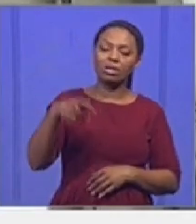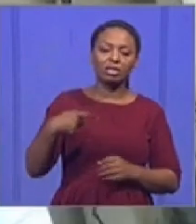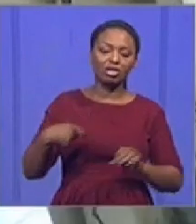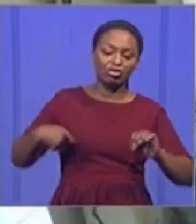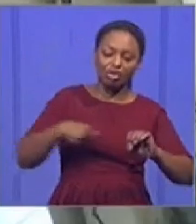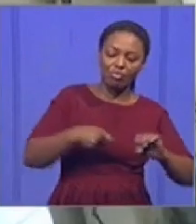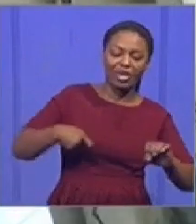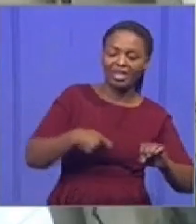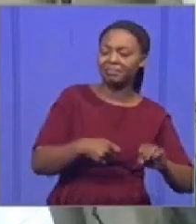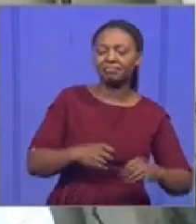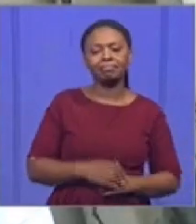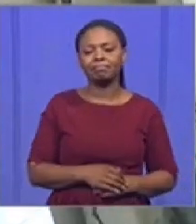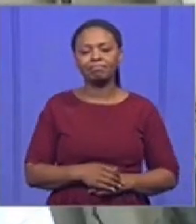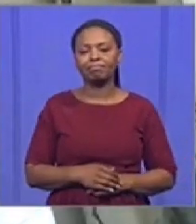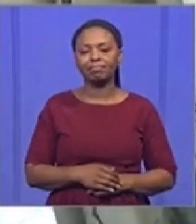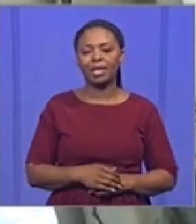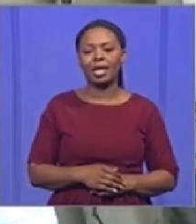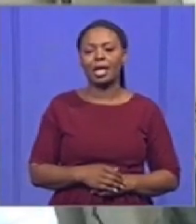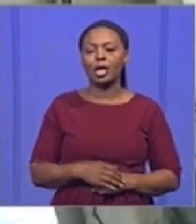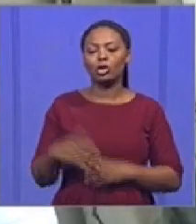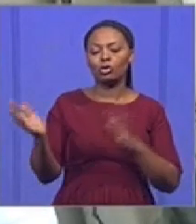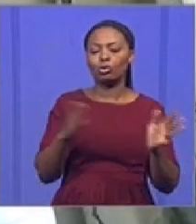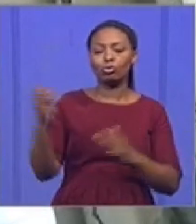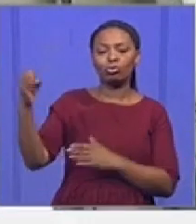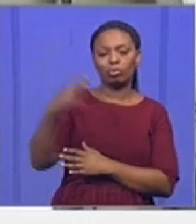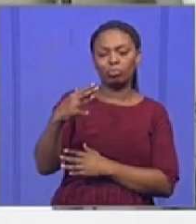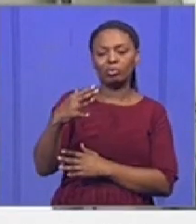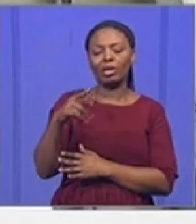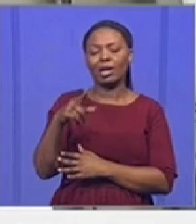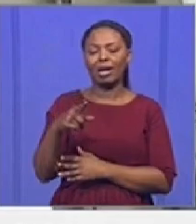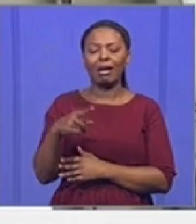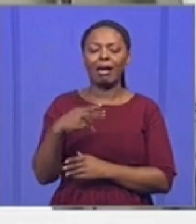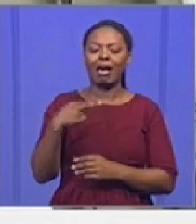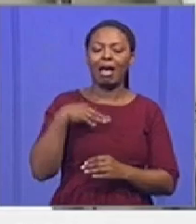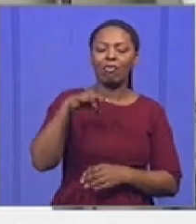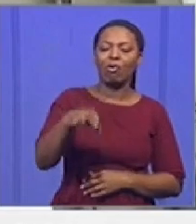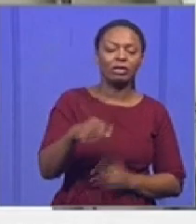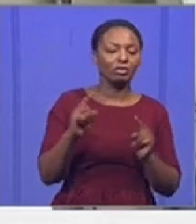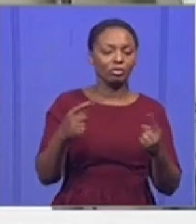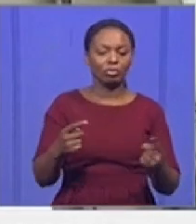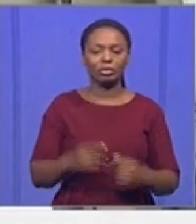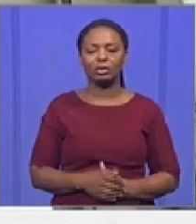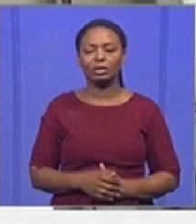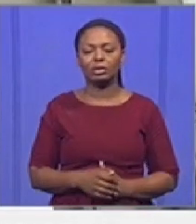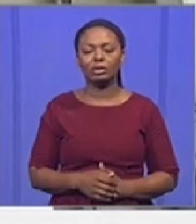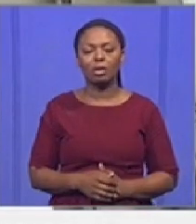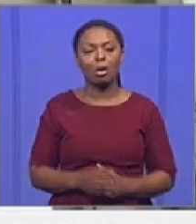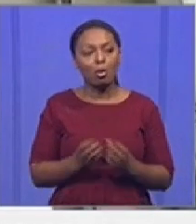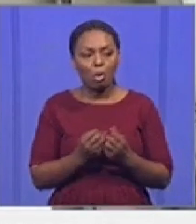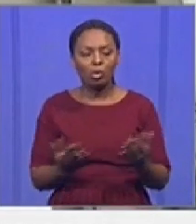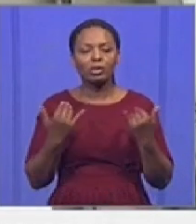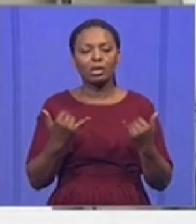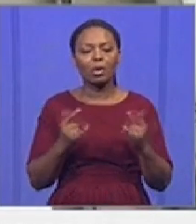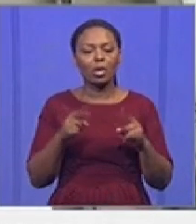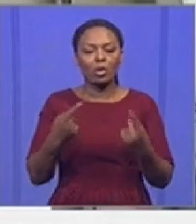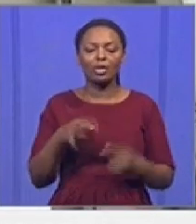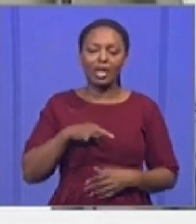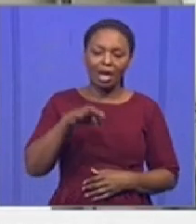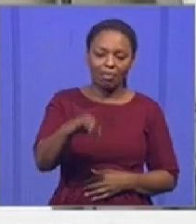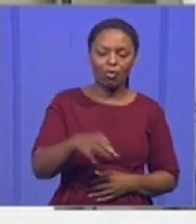cannot afford the solar panels. Even with the rebates, most of them are not going to be able to afford those